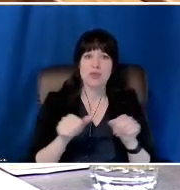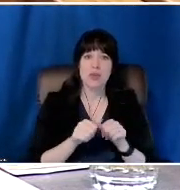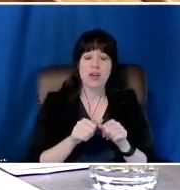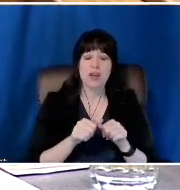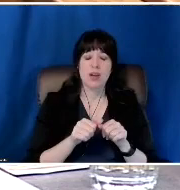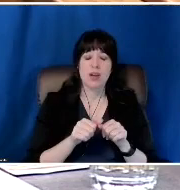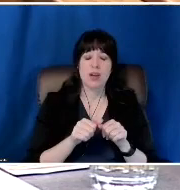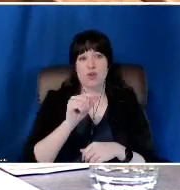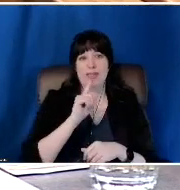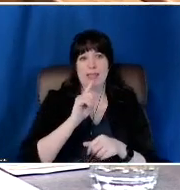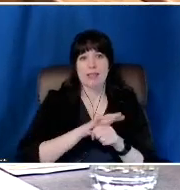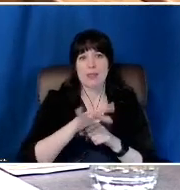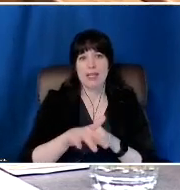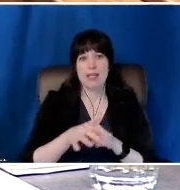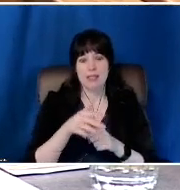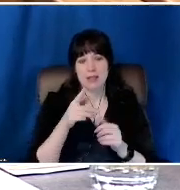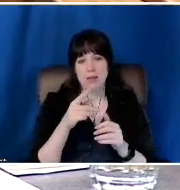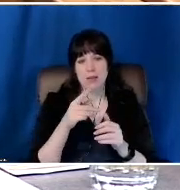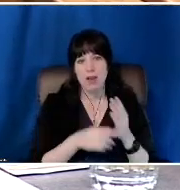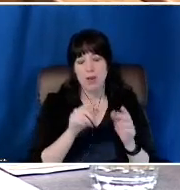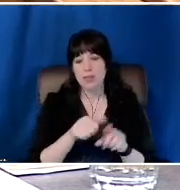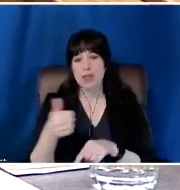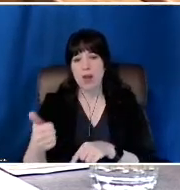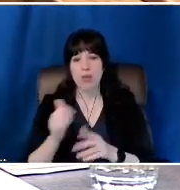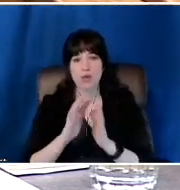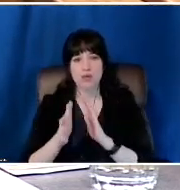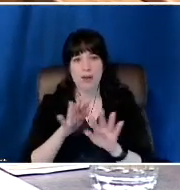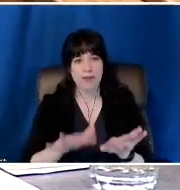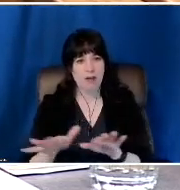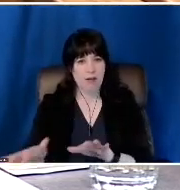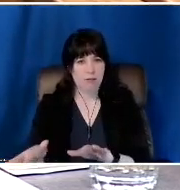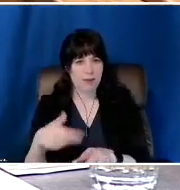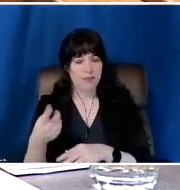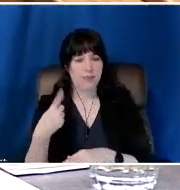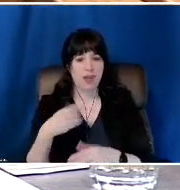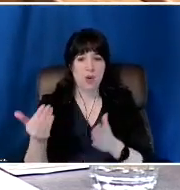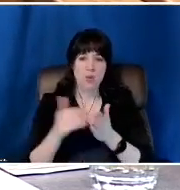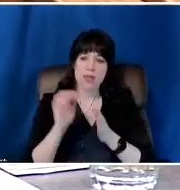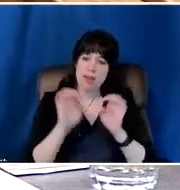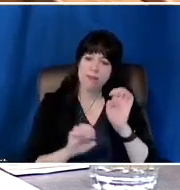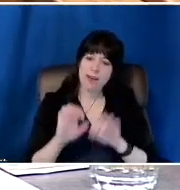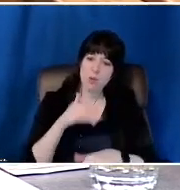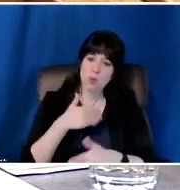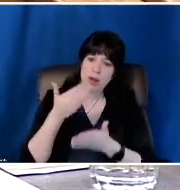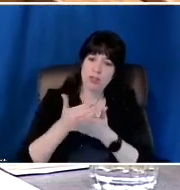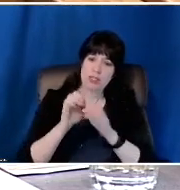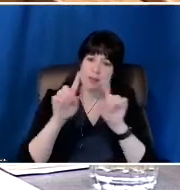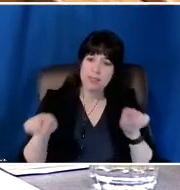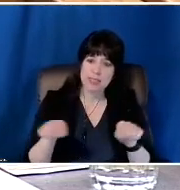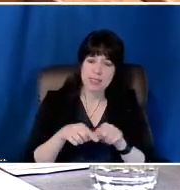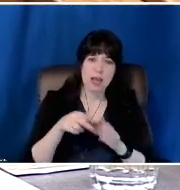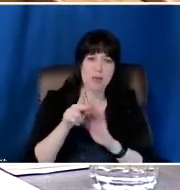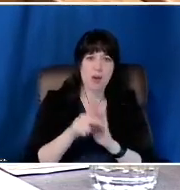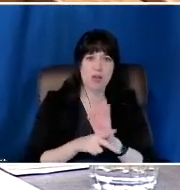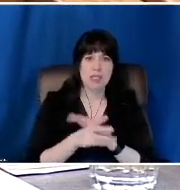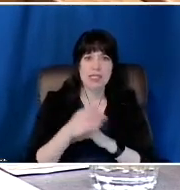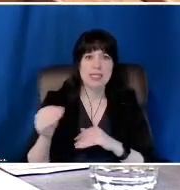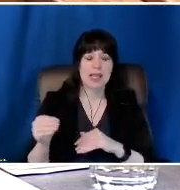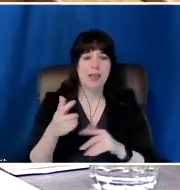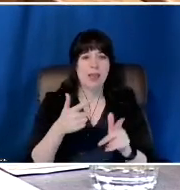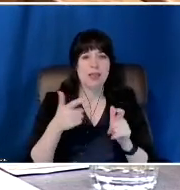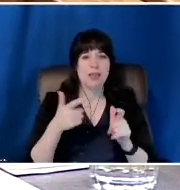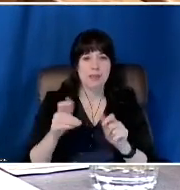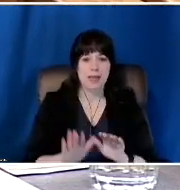well as other traffic calming measures, like reevaluating our stop sign policies and the speed bump criteria, which was brought forward by